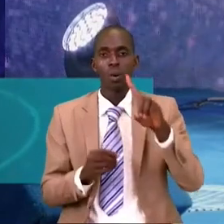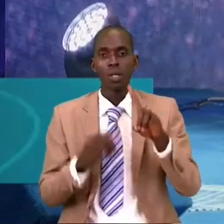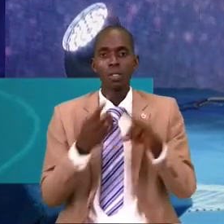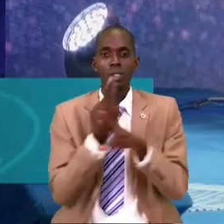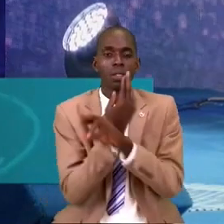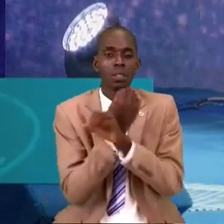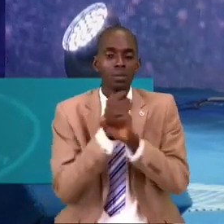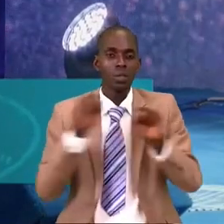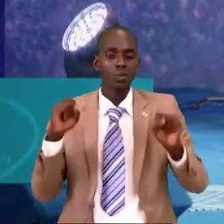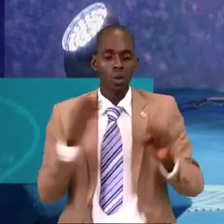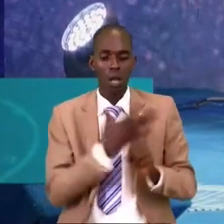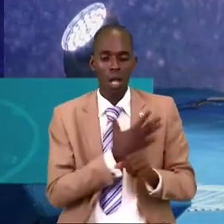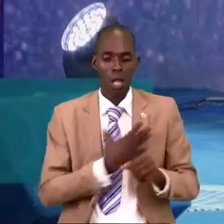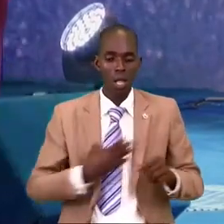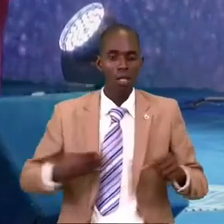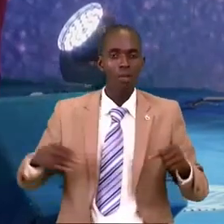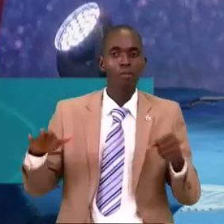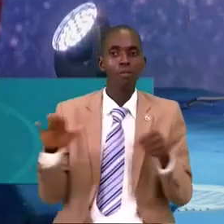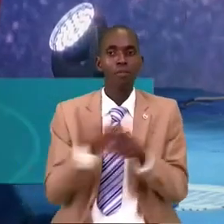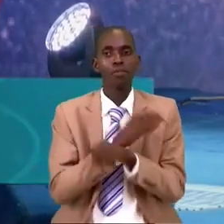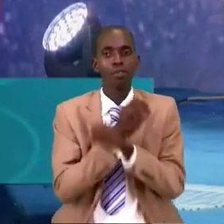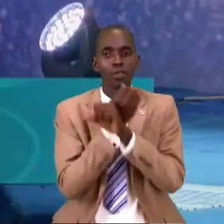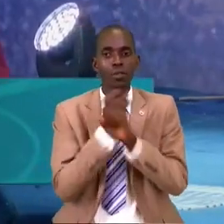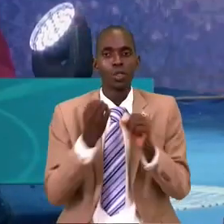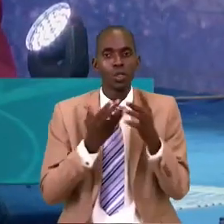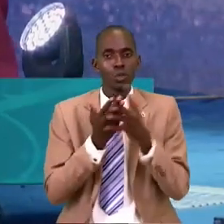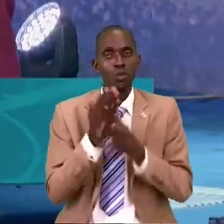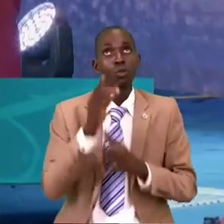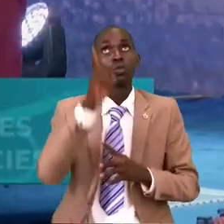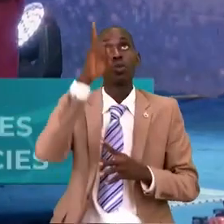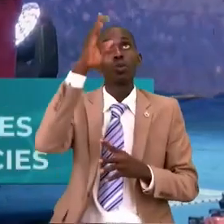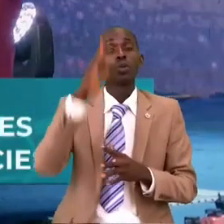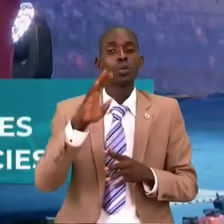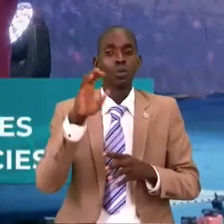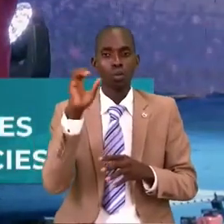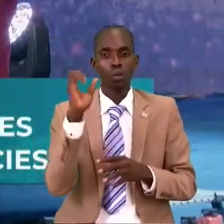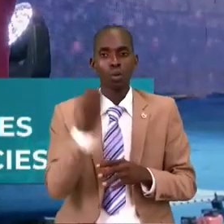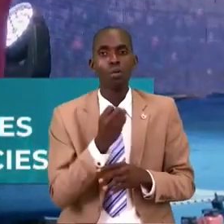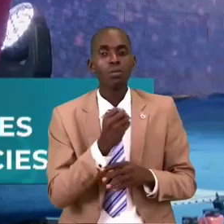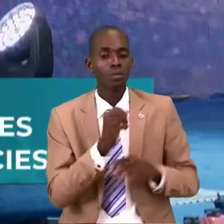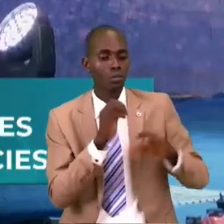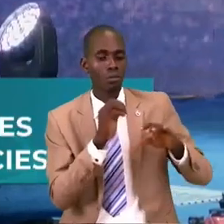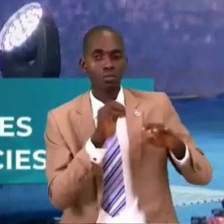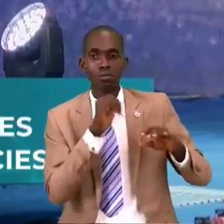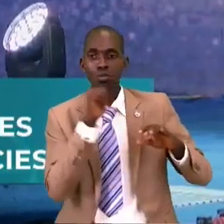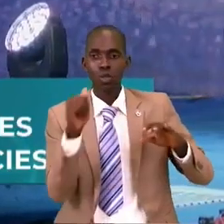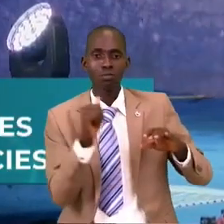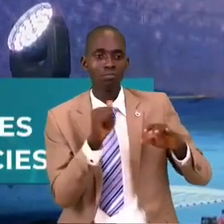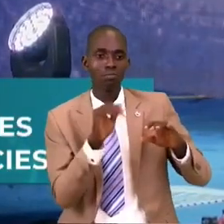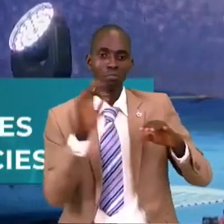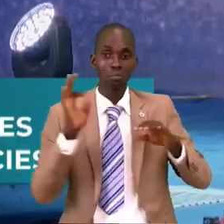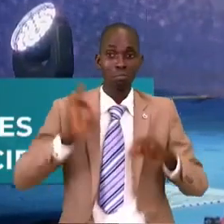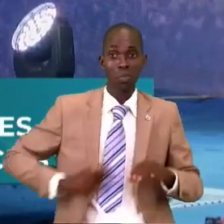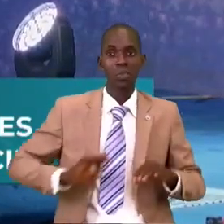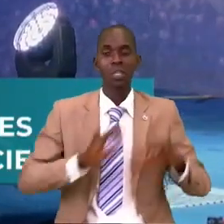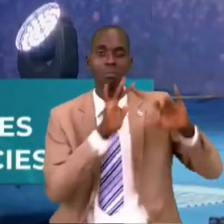Number two, recovery from frightful sicknesses through